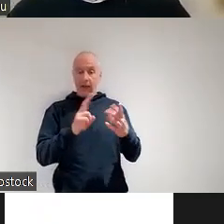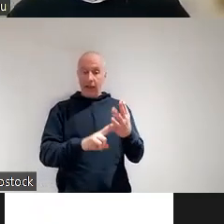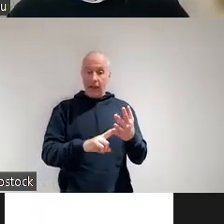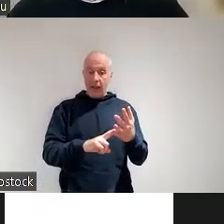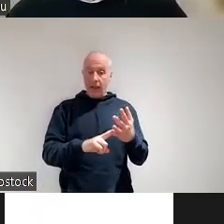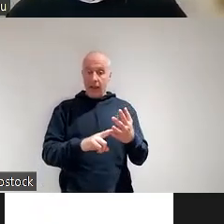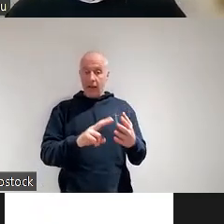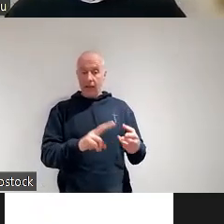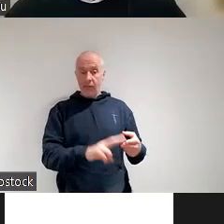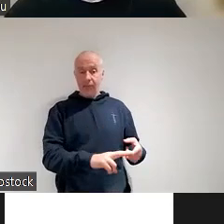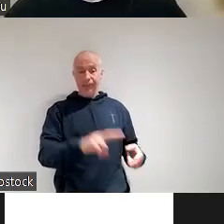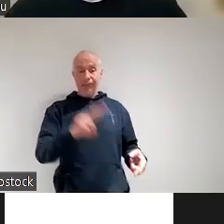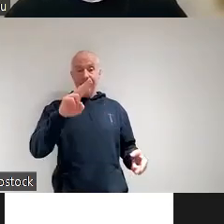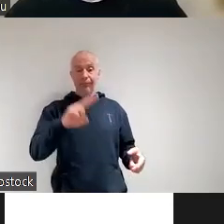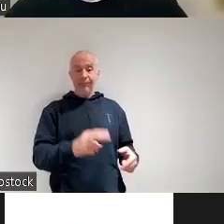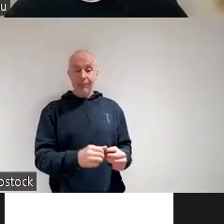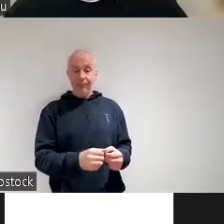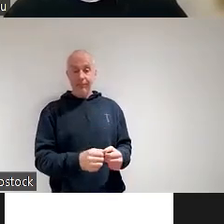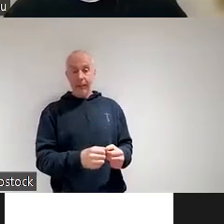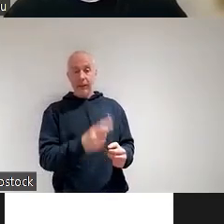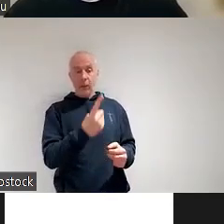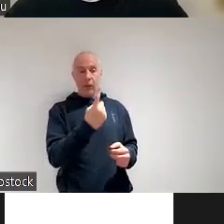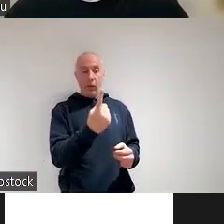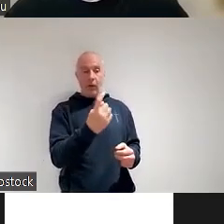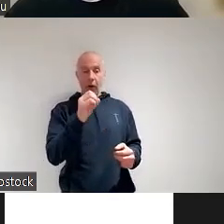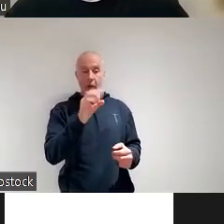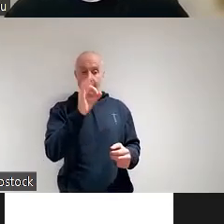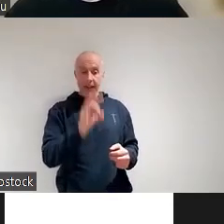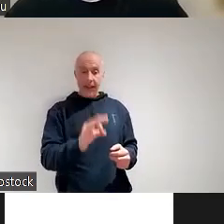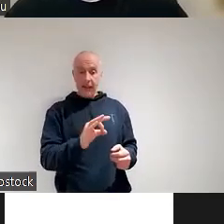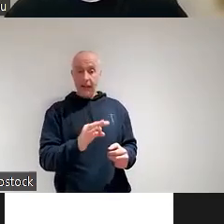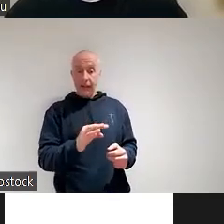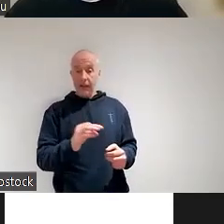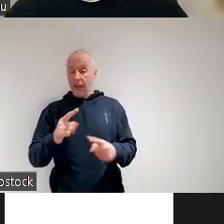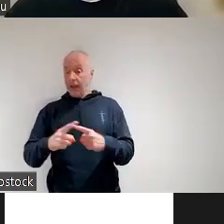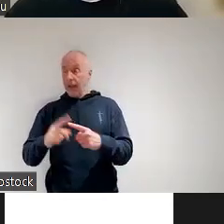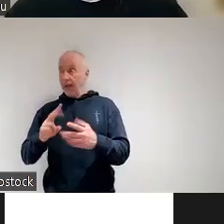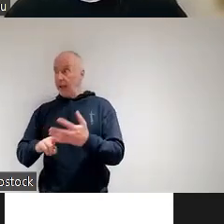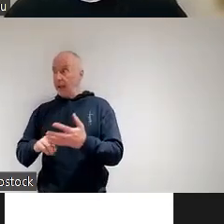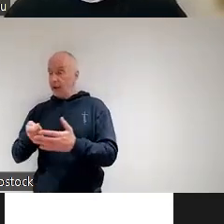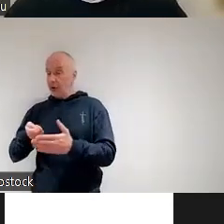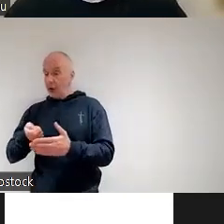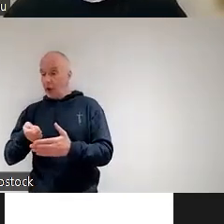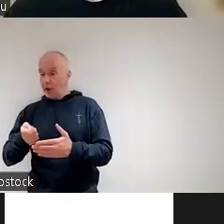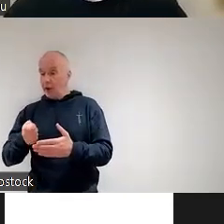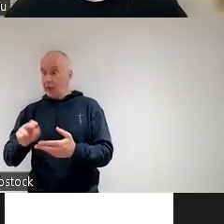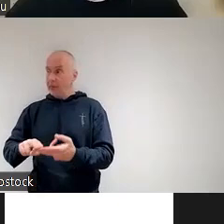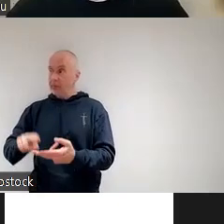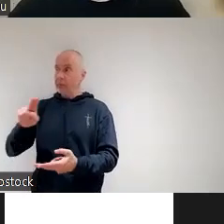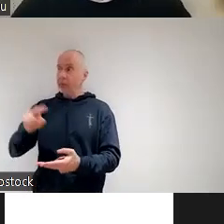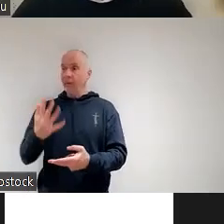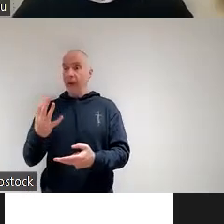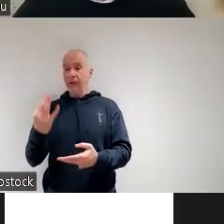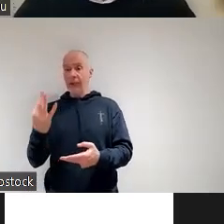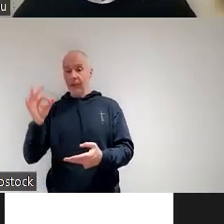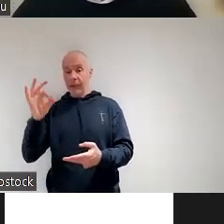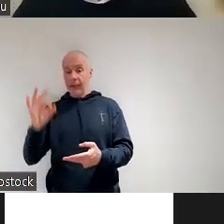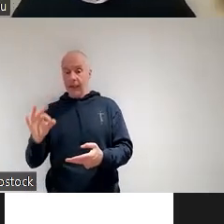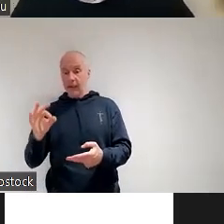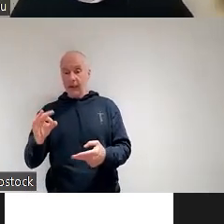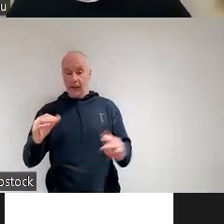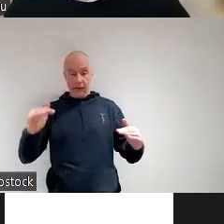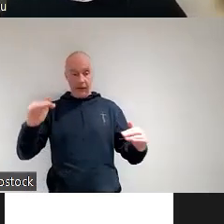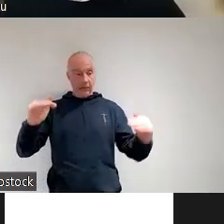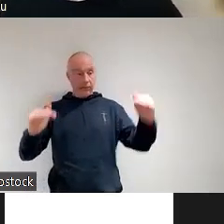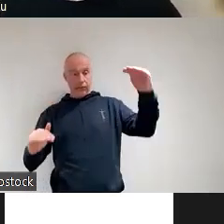by 110%. However, the EV chargers has only increased by just 58%. So this is why when you